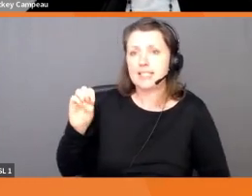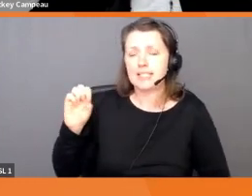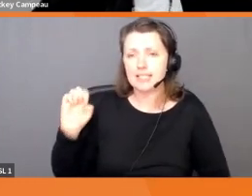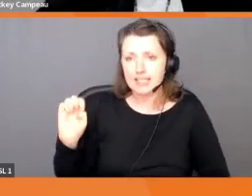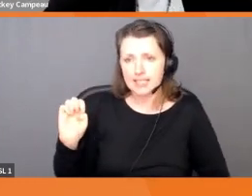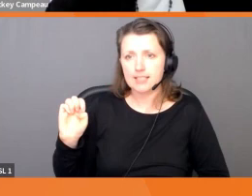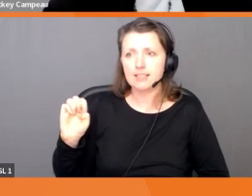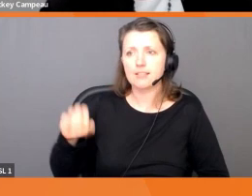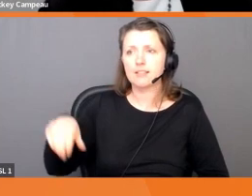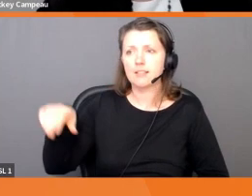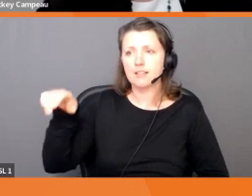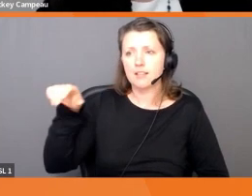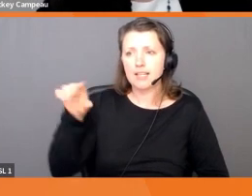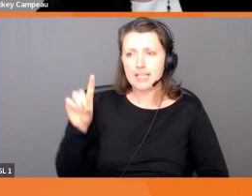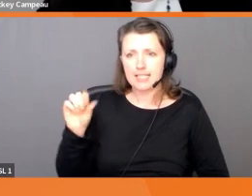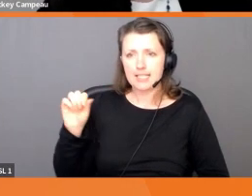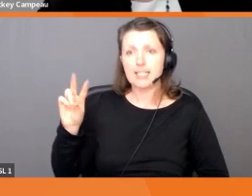Yoga Studio and School.